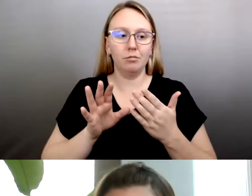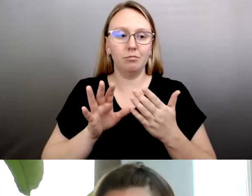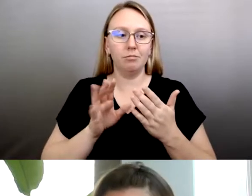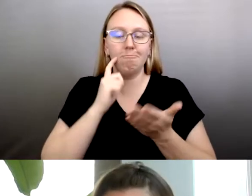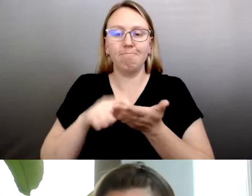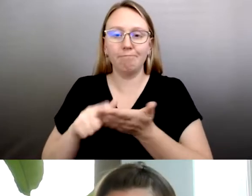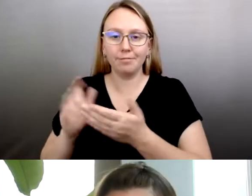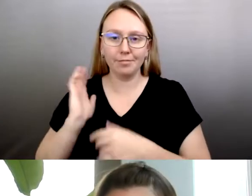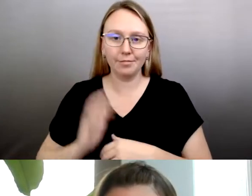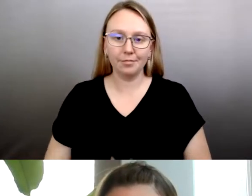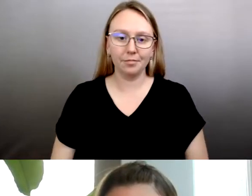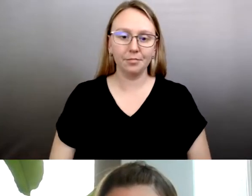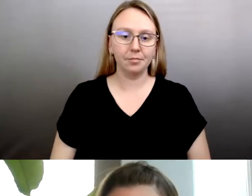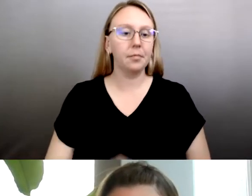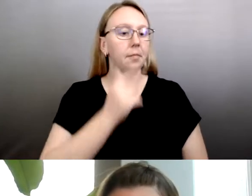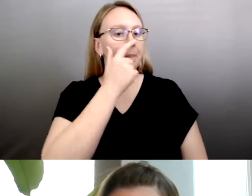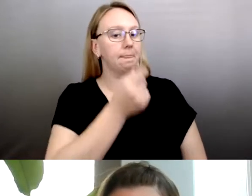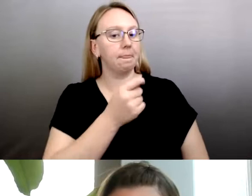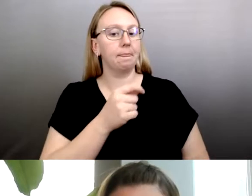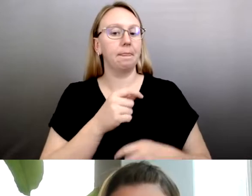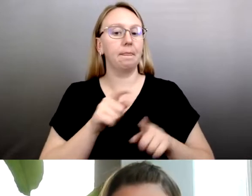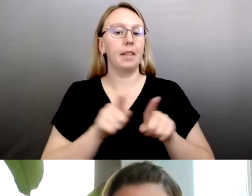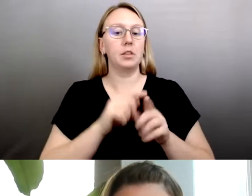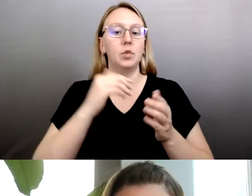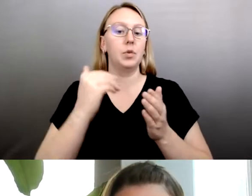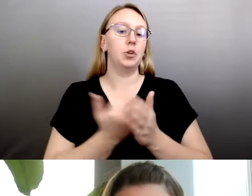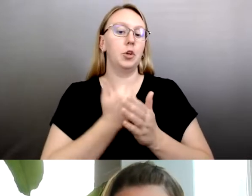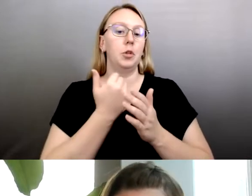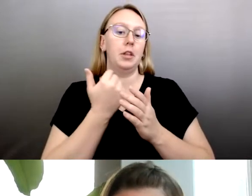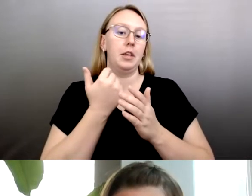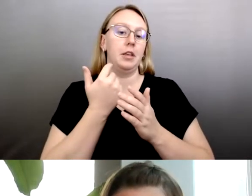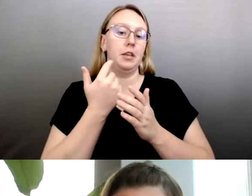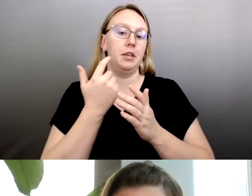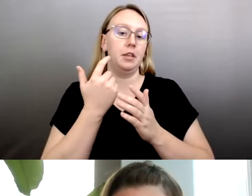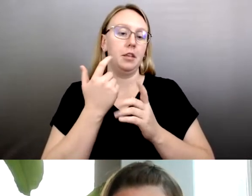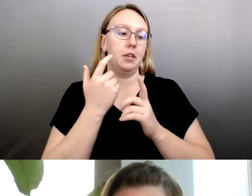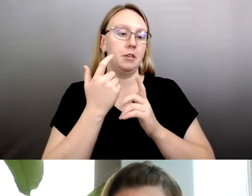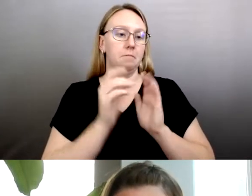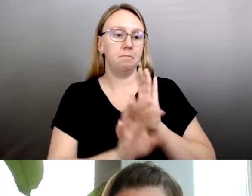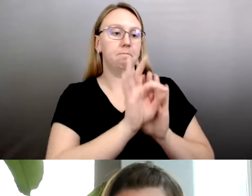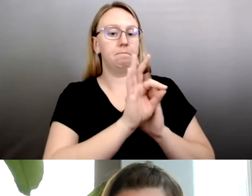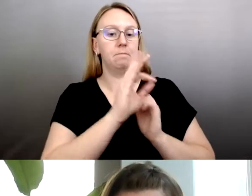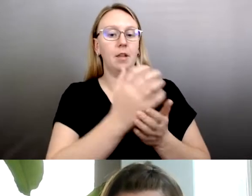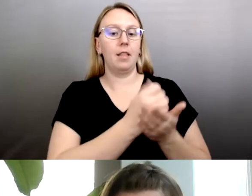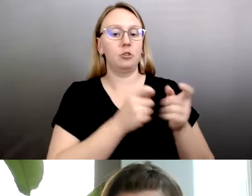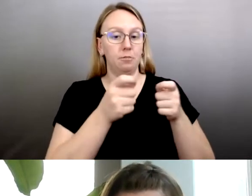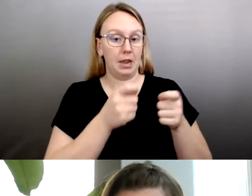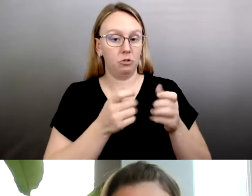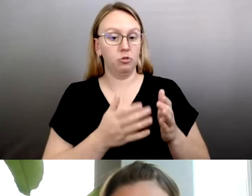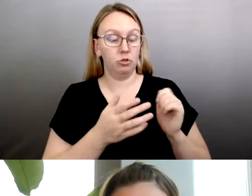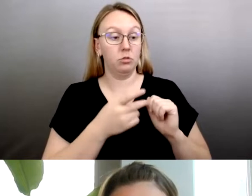Yeah, I think that's super interesting. So as the newly ordained collection manager, are you still in the process